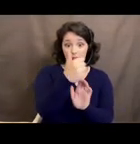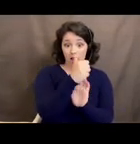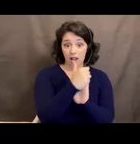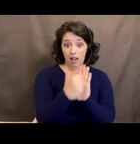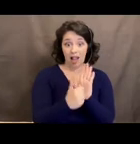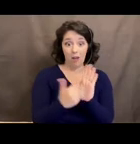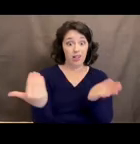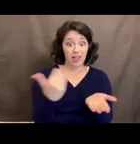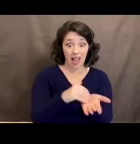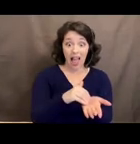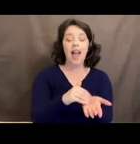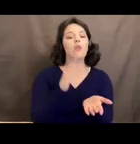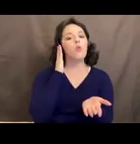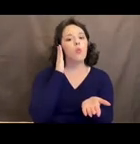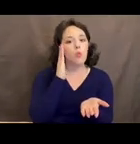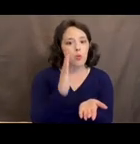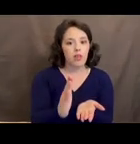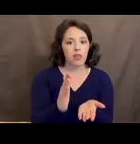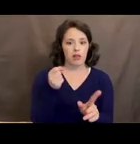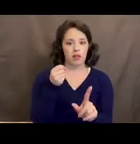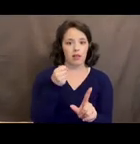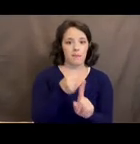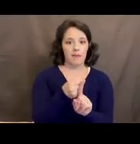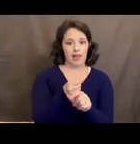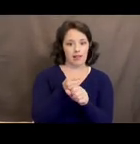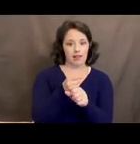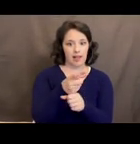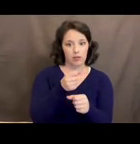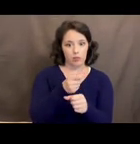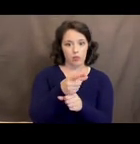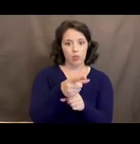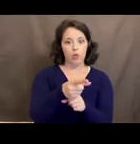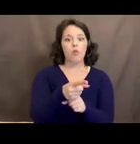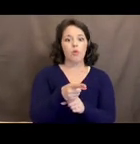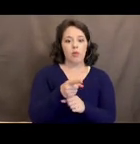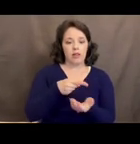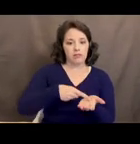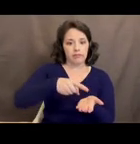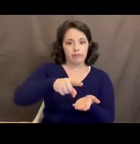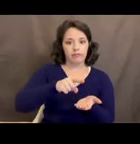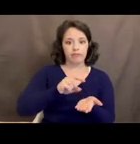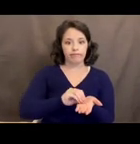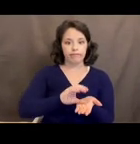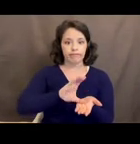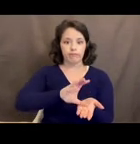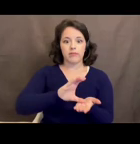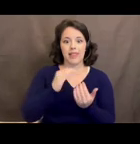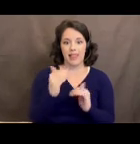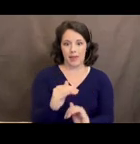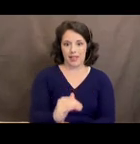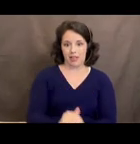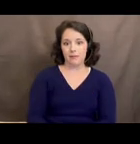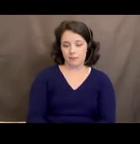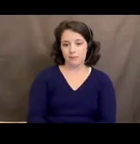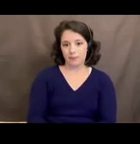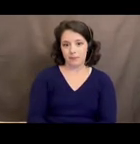contribution limit. So on the next slide, I'm going to finish up here by talking about what some of the best practices are.